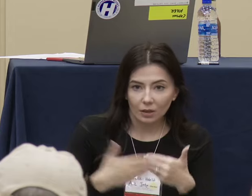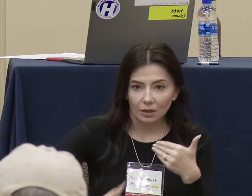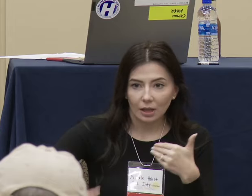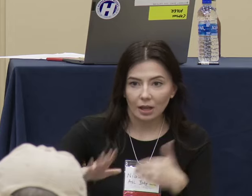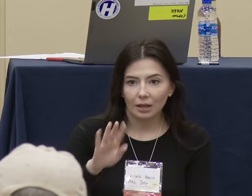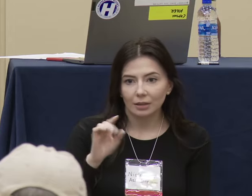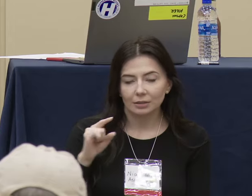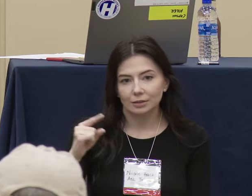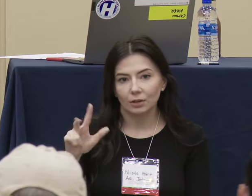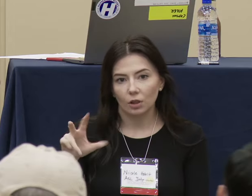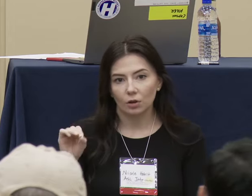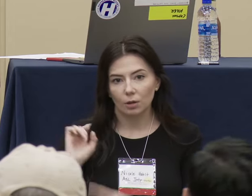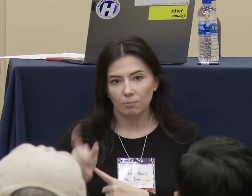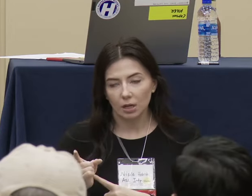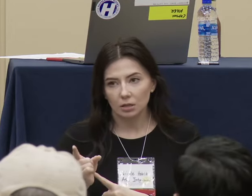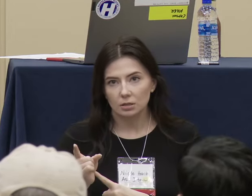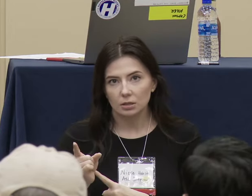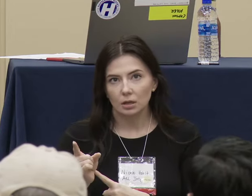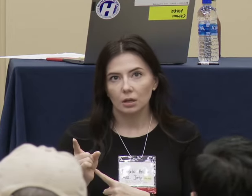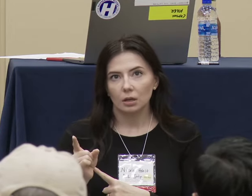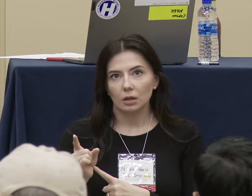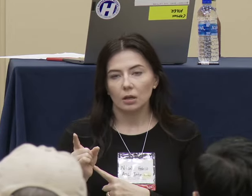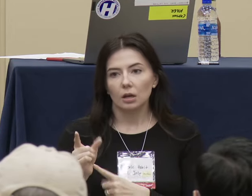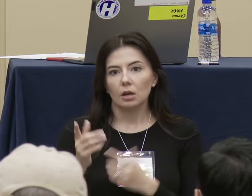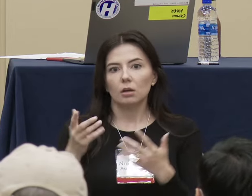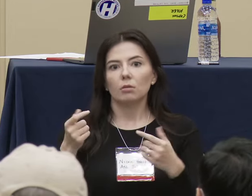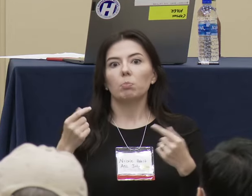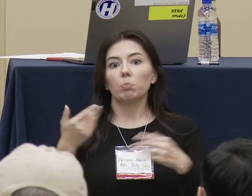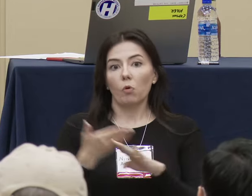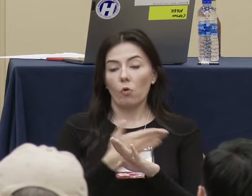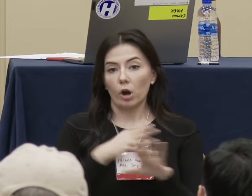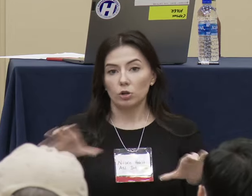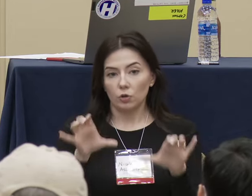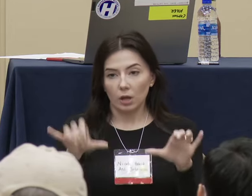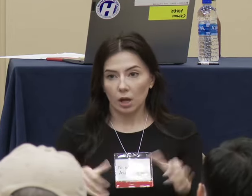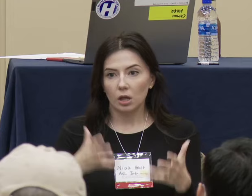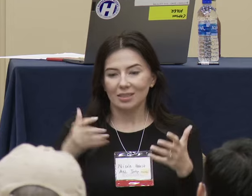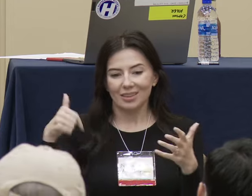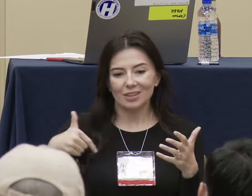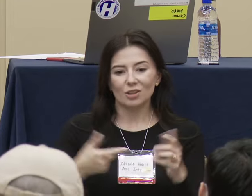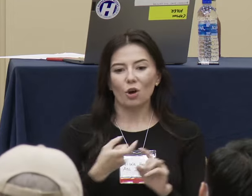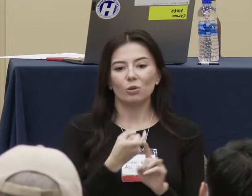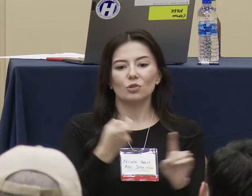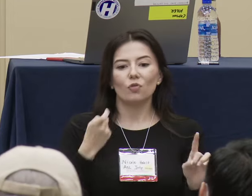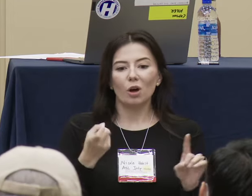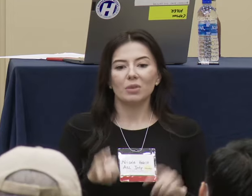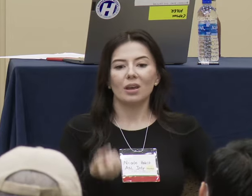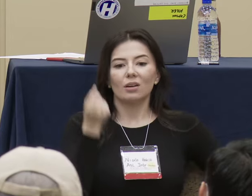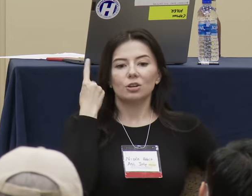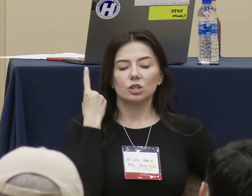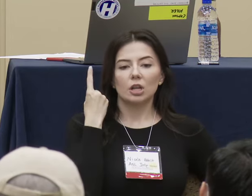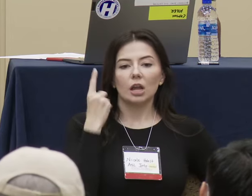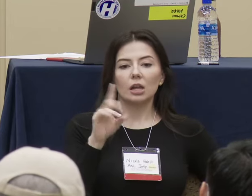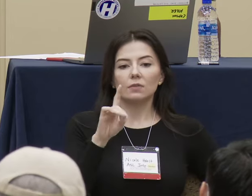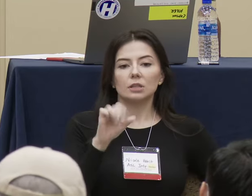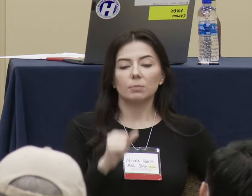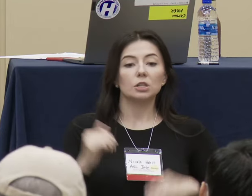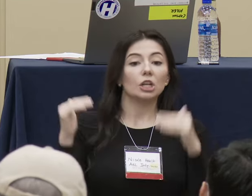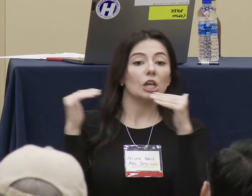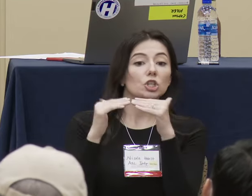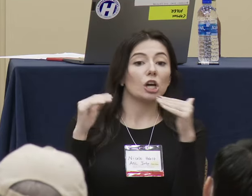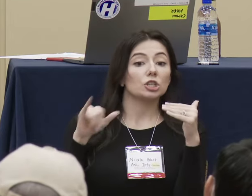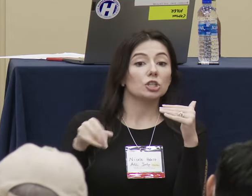half an hour or so, that this also comes from an understanding of disability